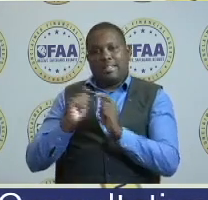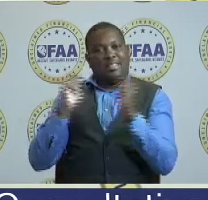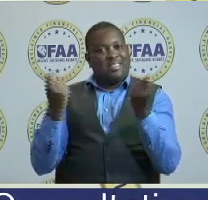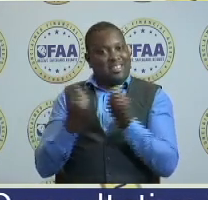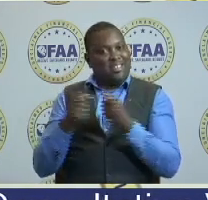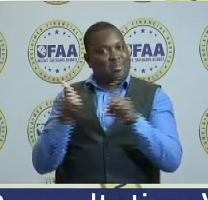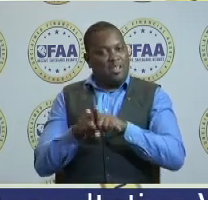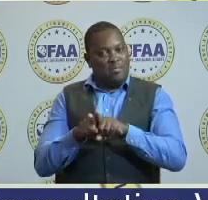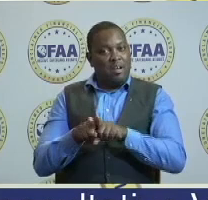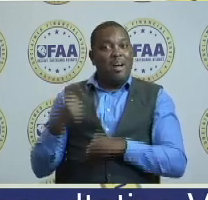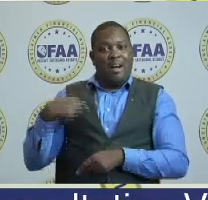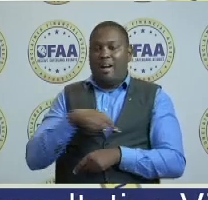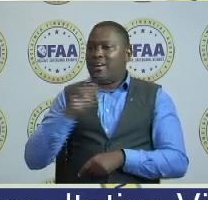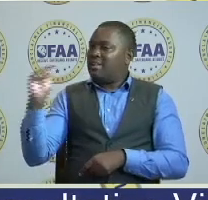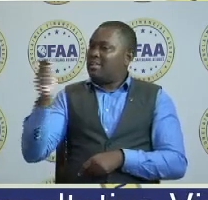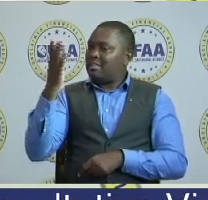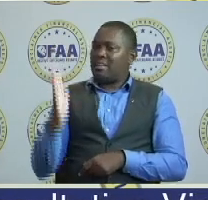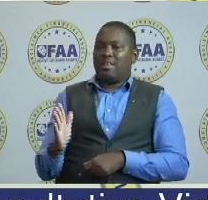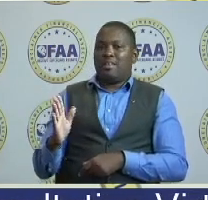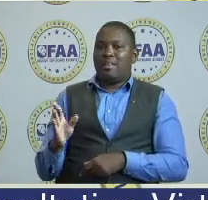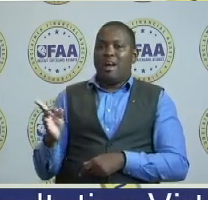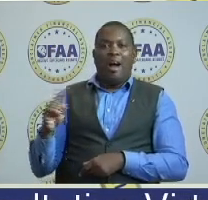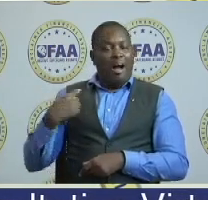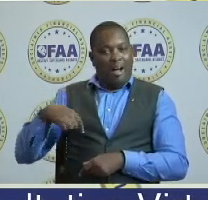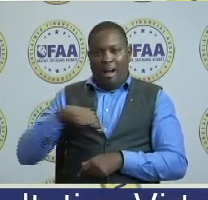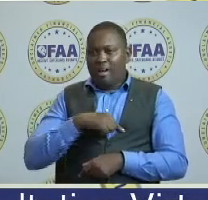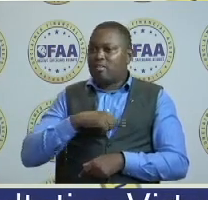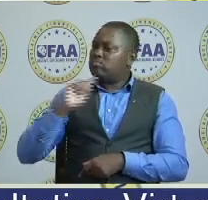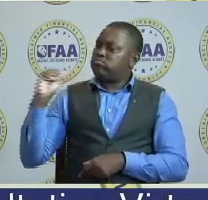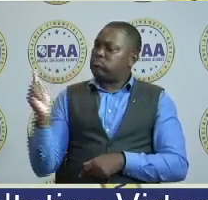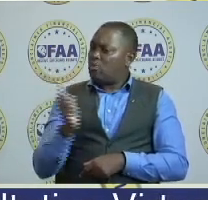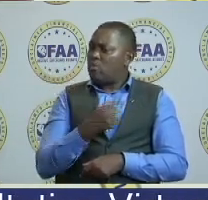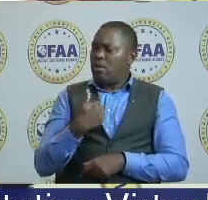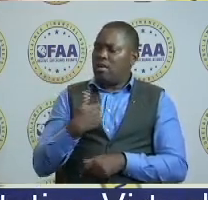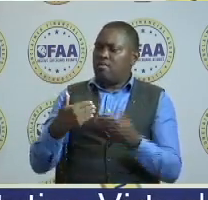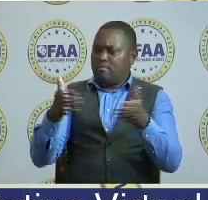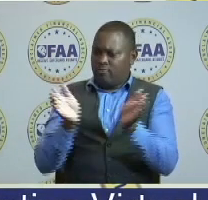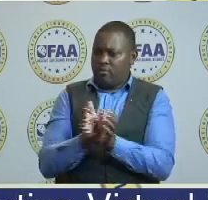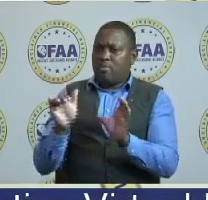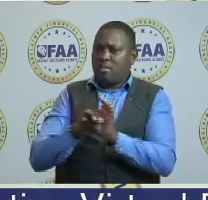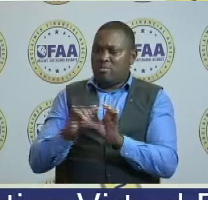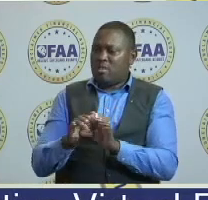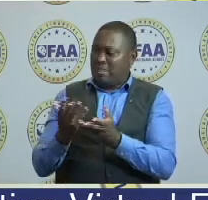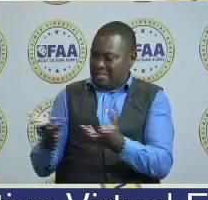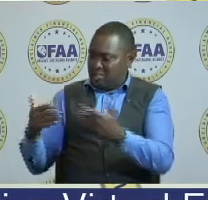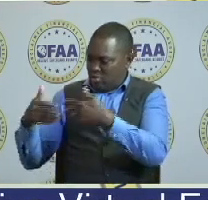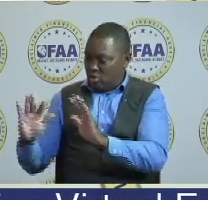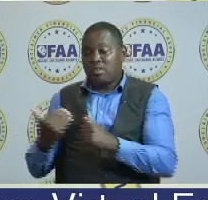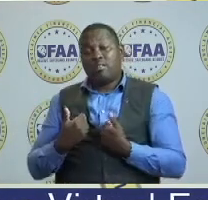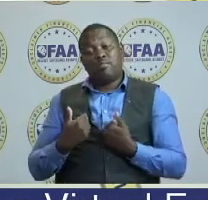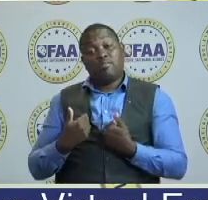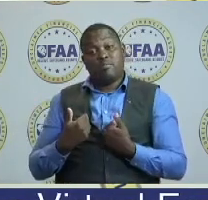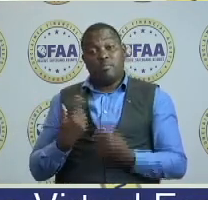all Kenyans. We are all claimants. We are all relatives of claimants, so we're on the same team.